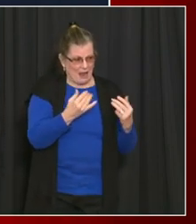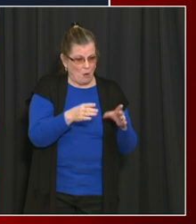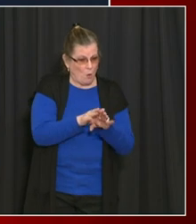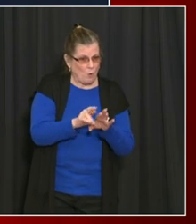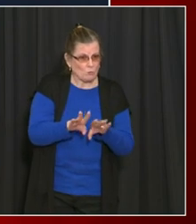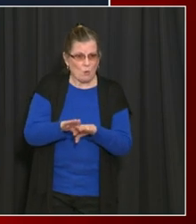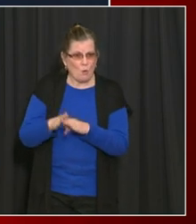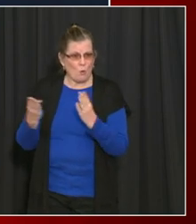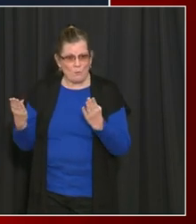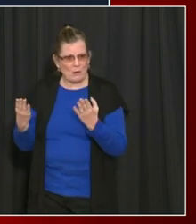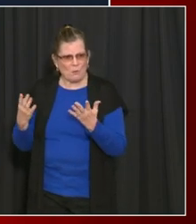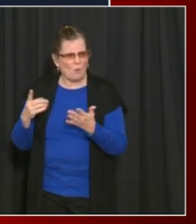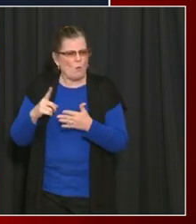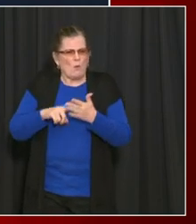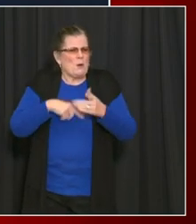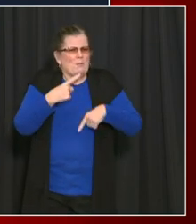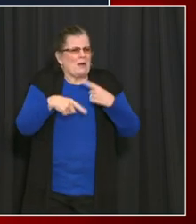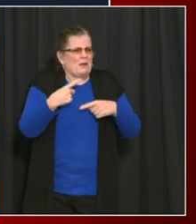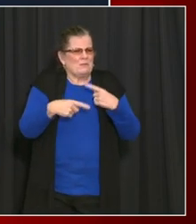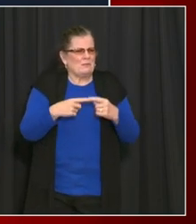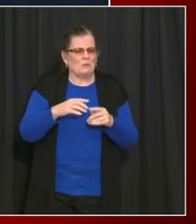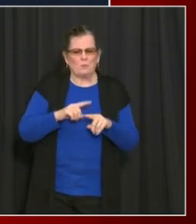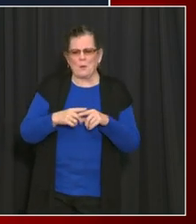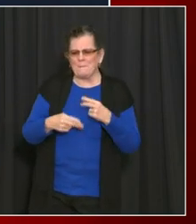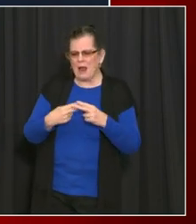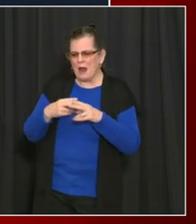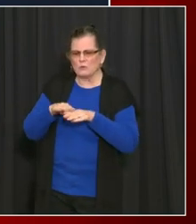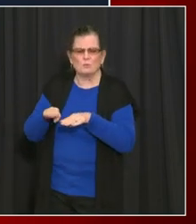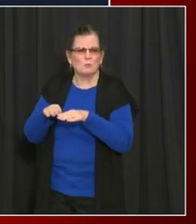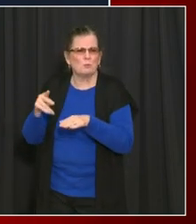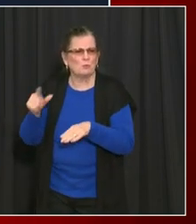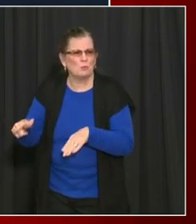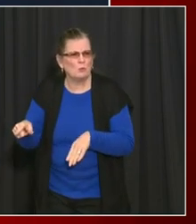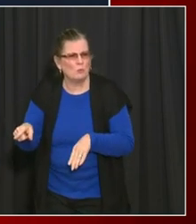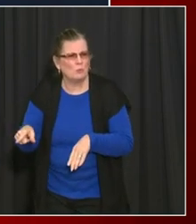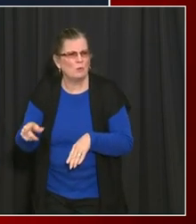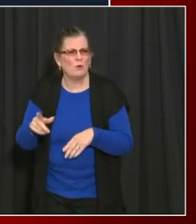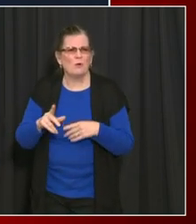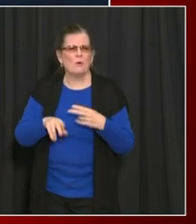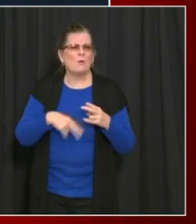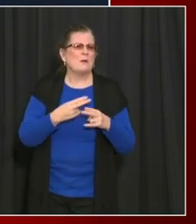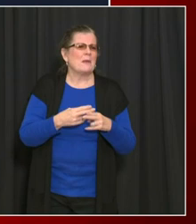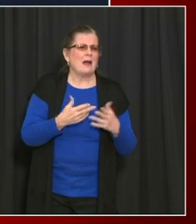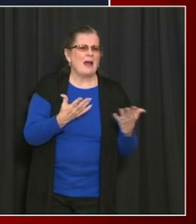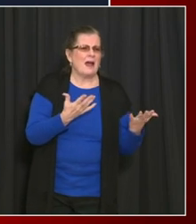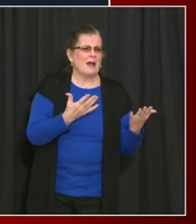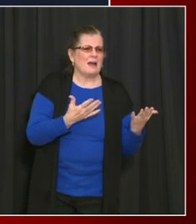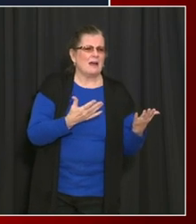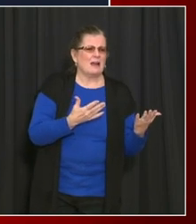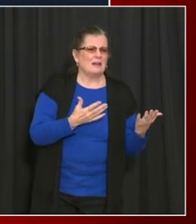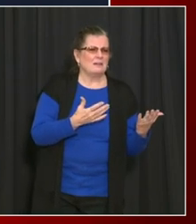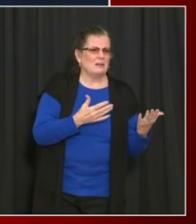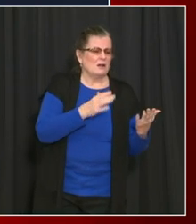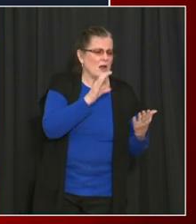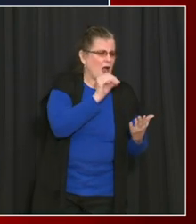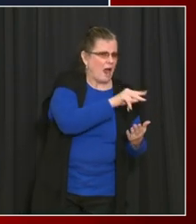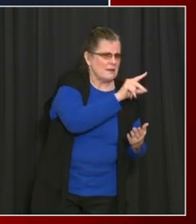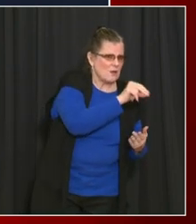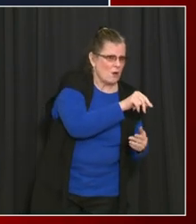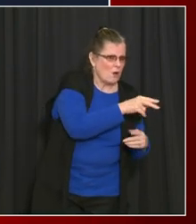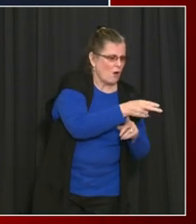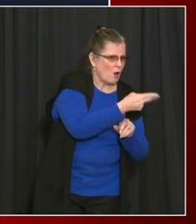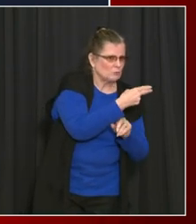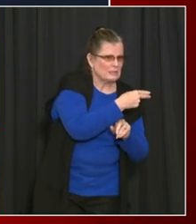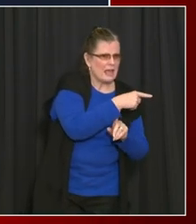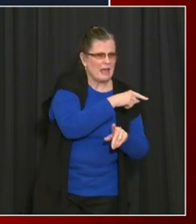about public pools. Public pools, yes. Right, but what about at a condo building or a hotel or an apartment